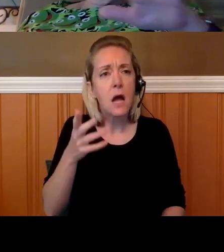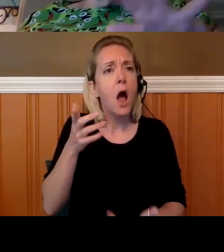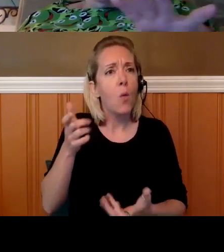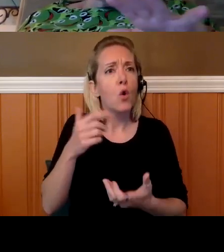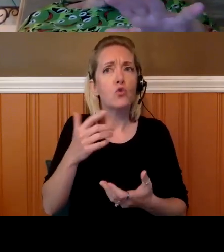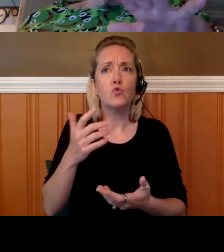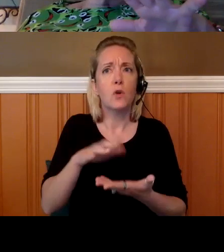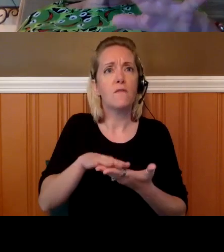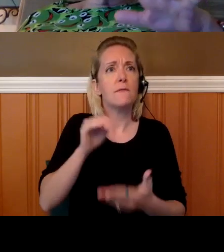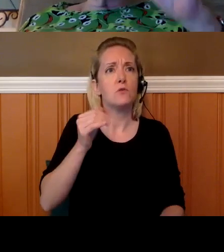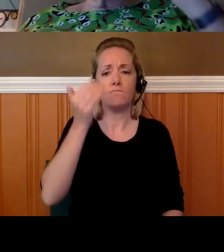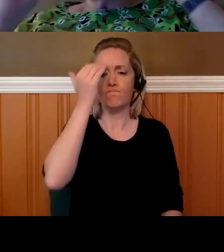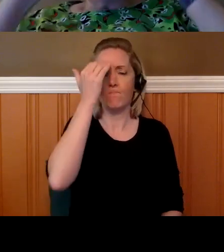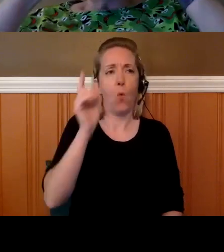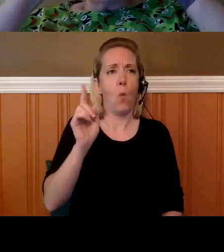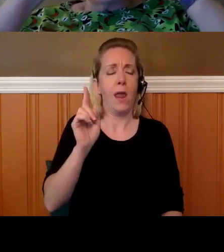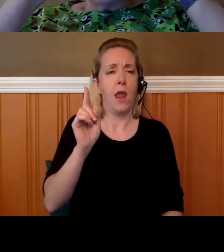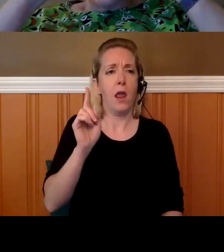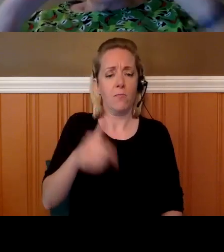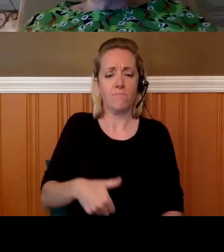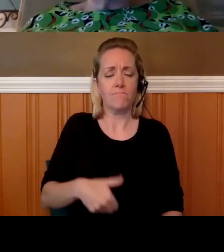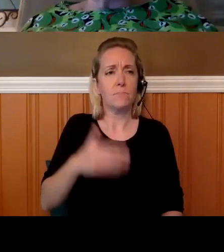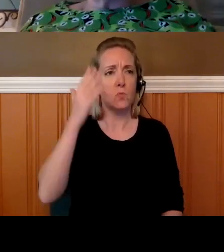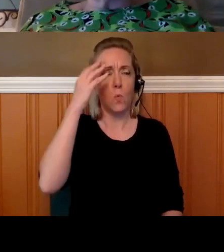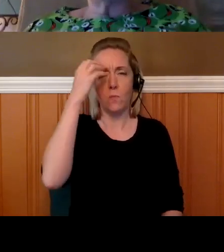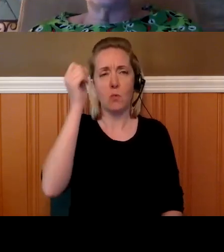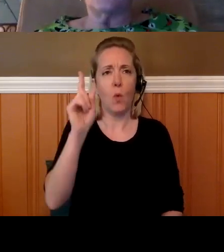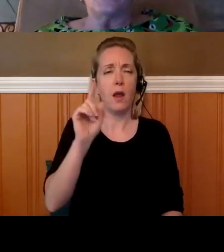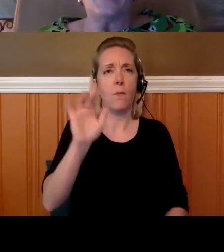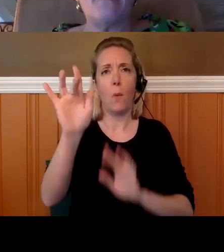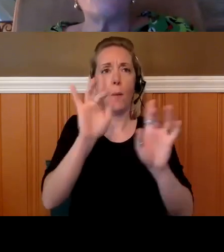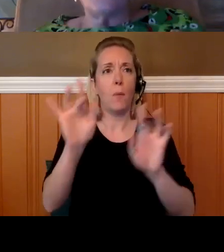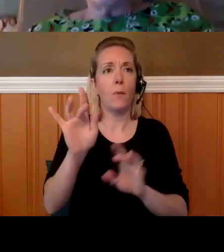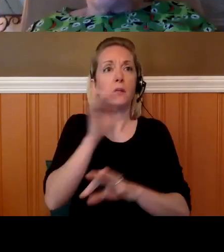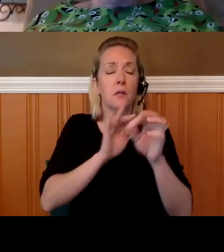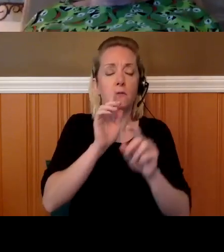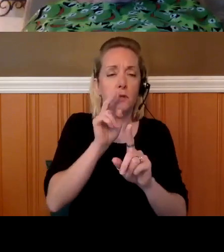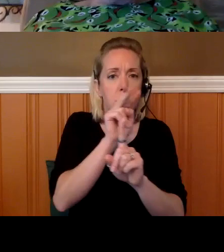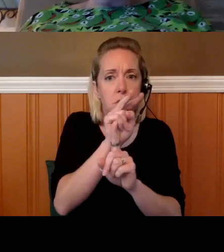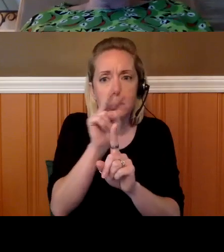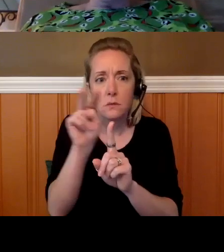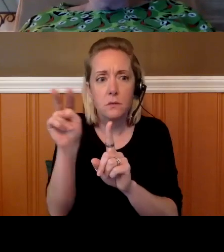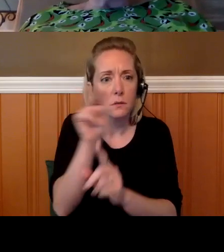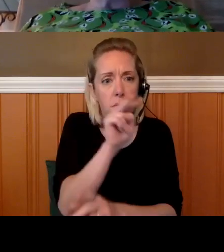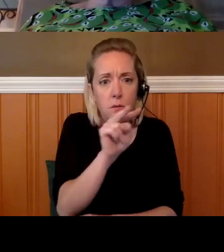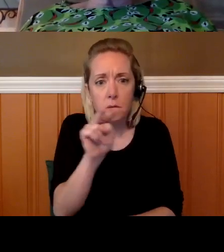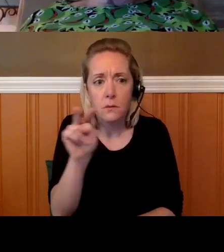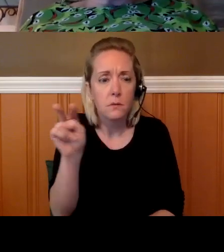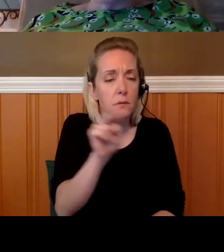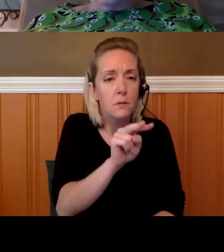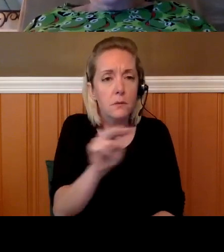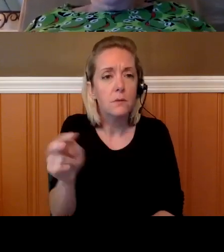that she doesn't have to use all her vision energy. However, I feel very